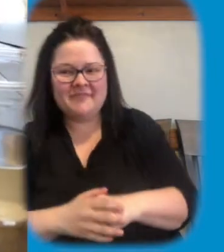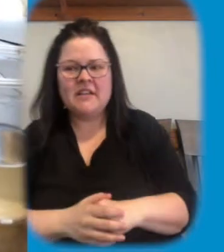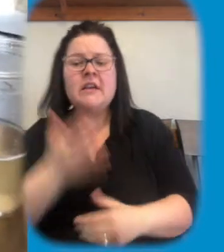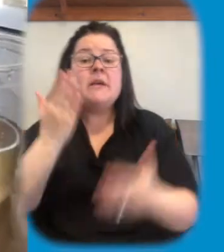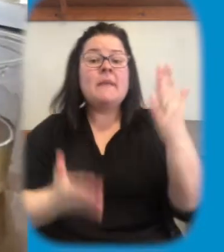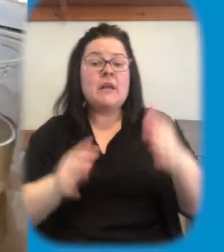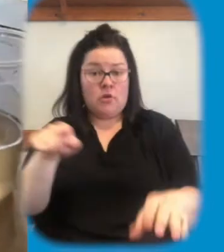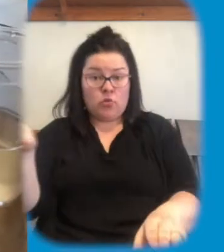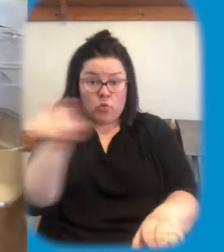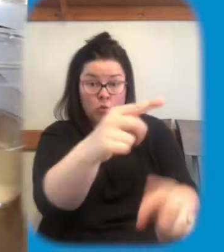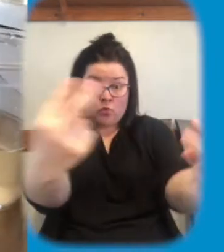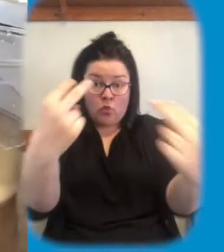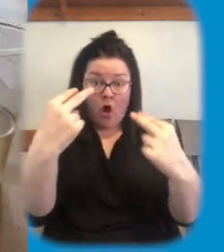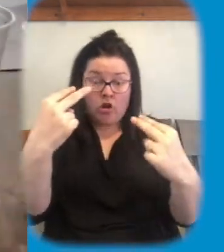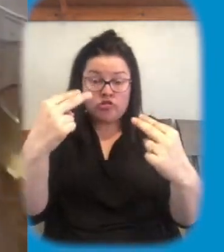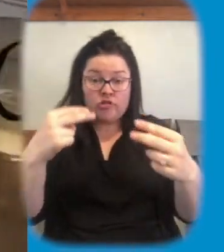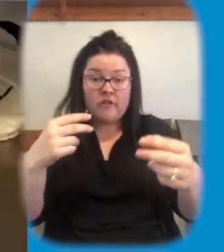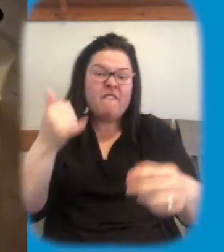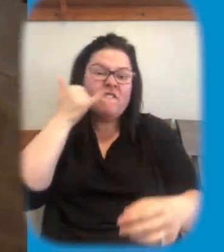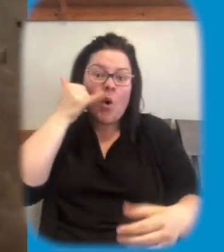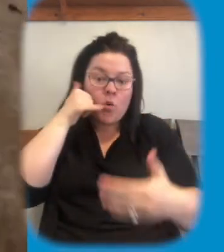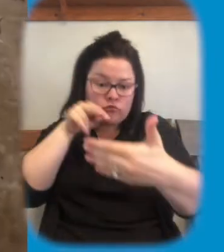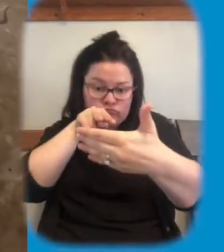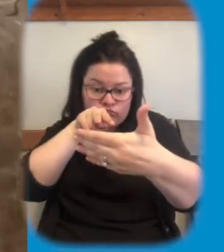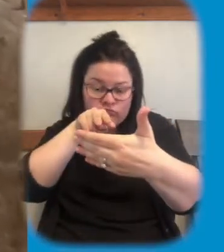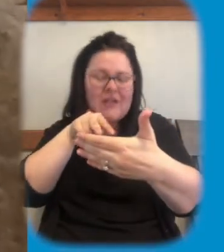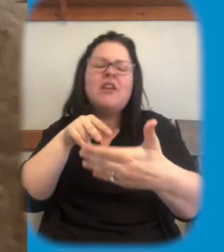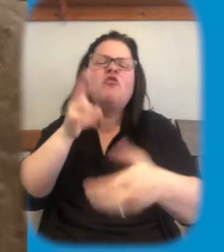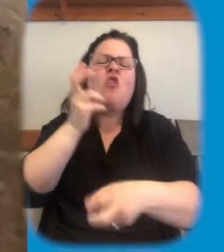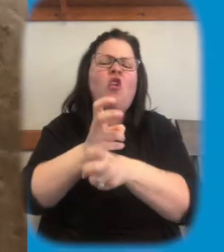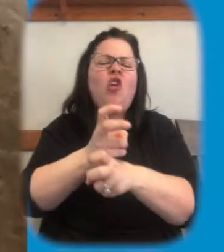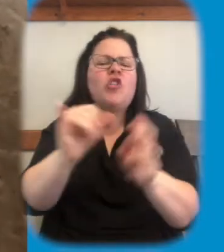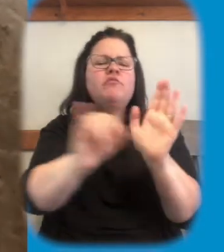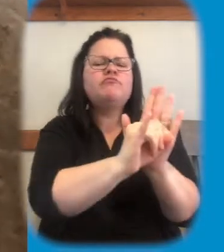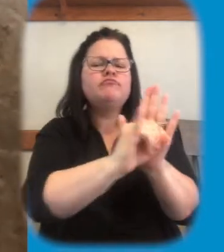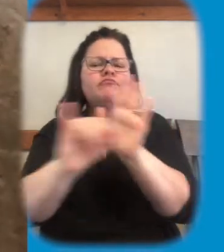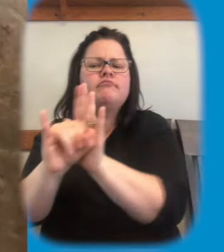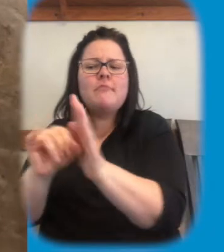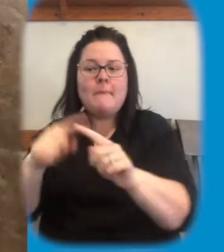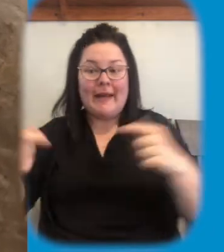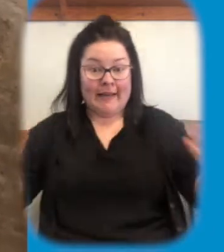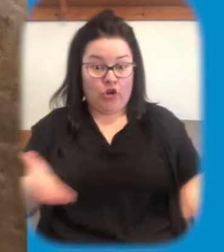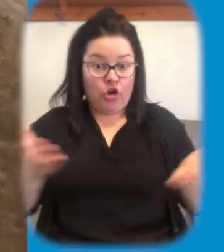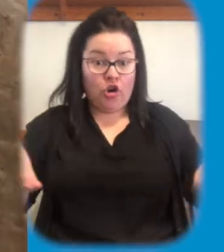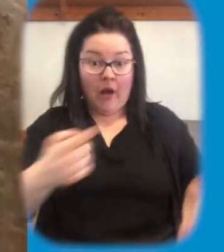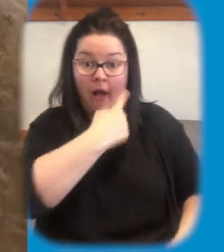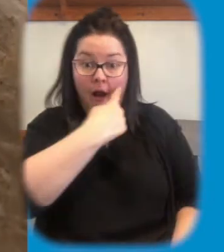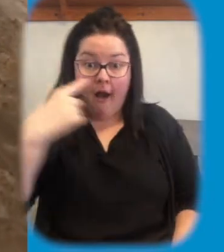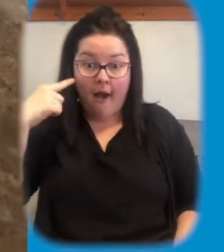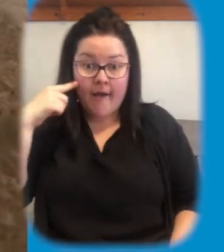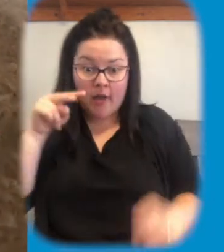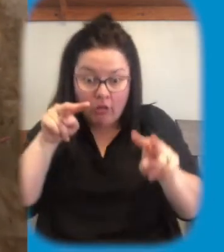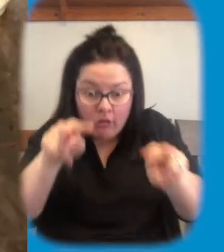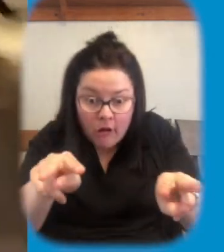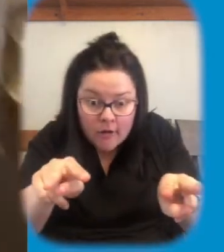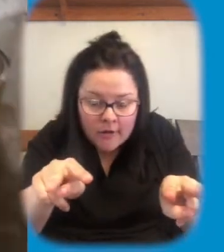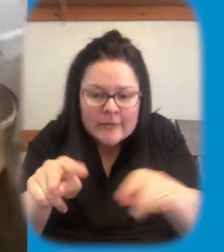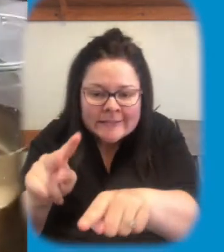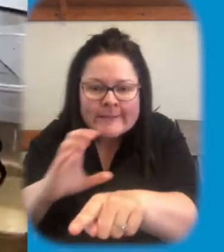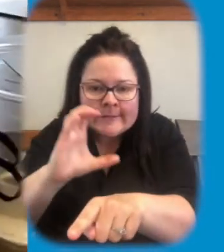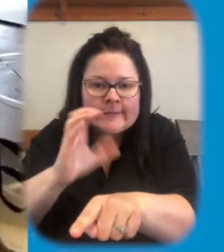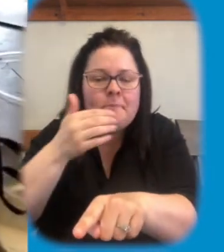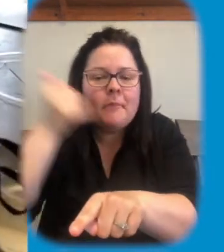able to tell through the phone as easily, but C definitely is a slight bit lighter.